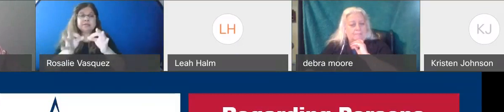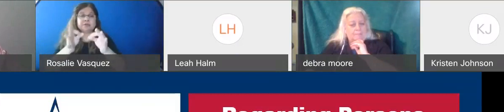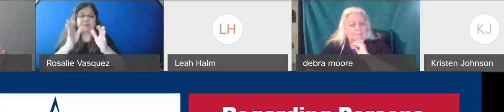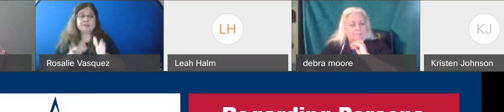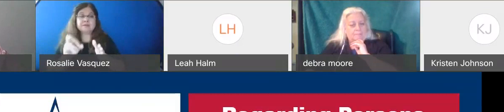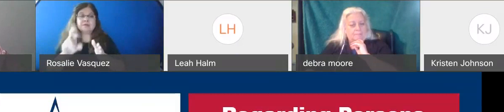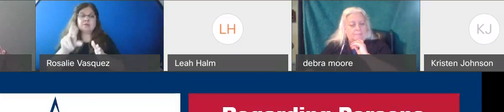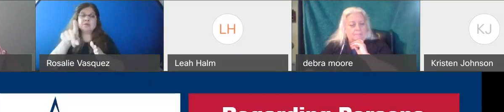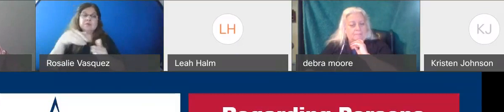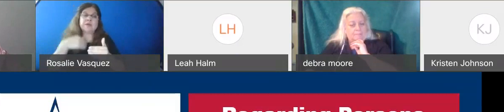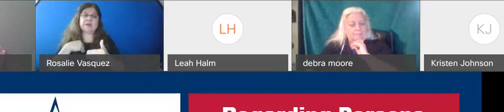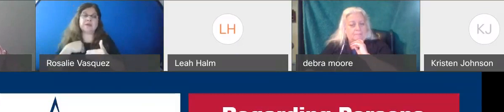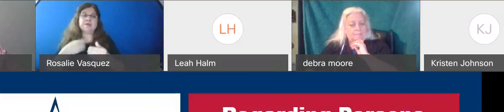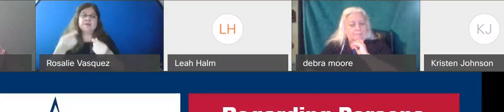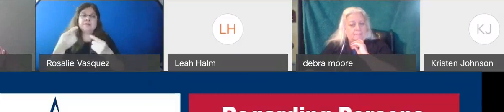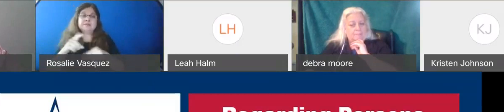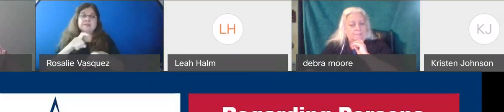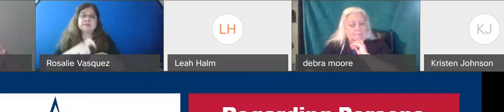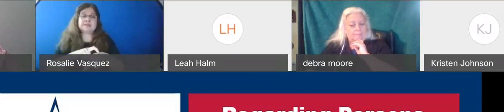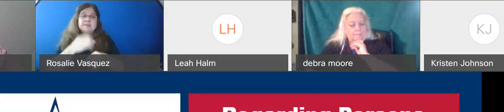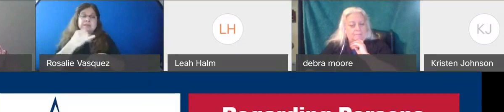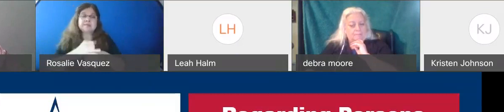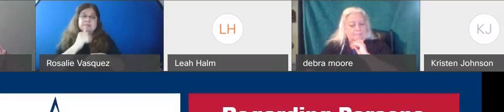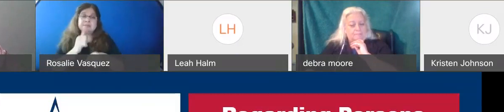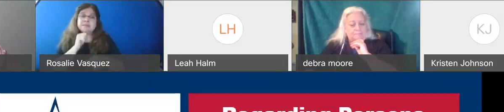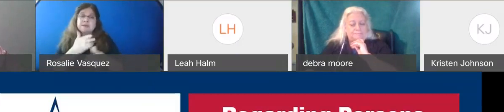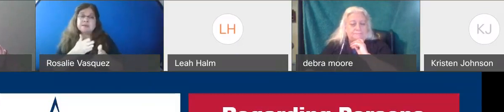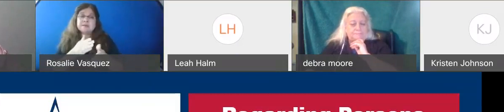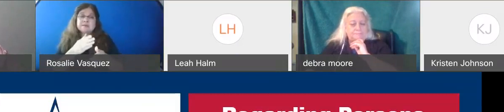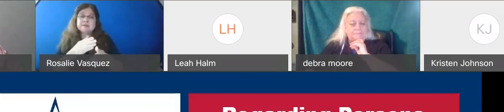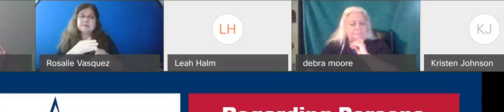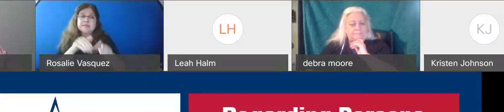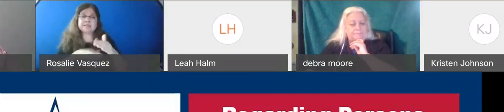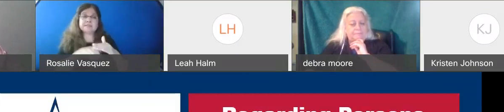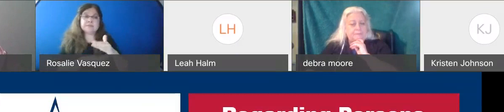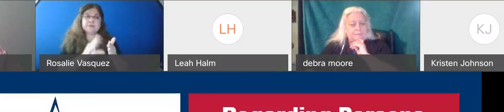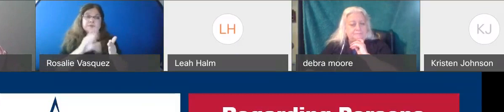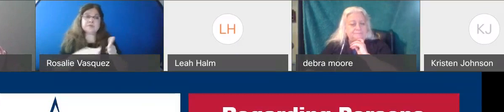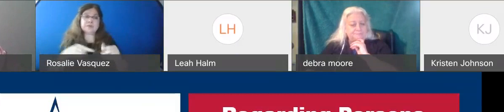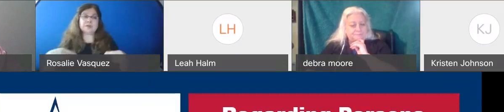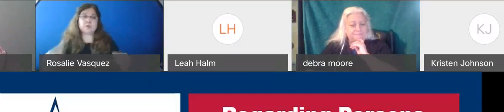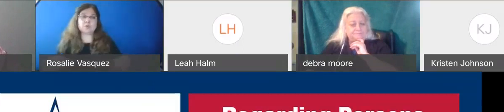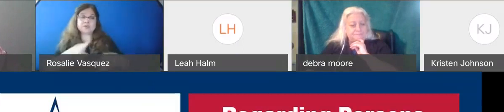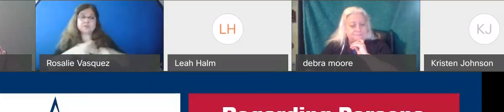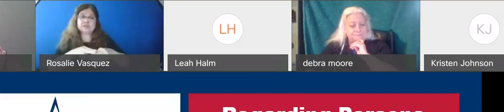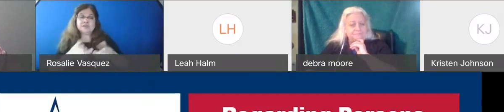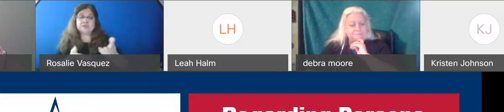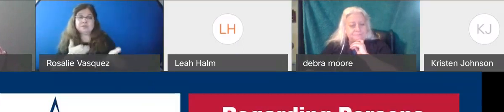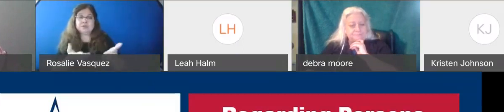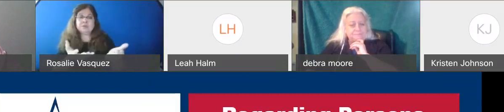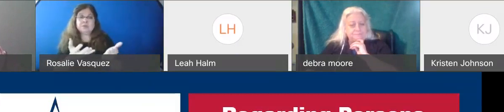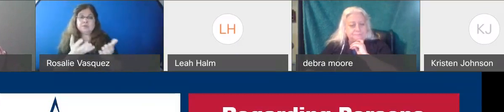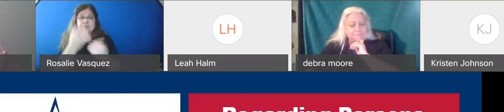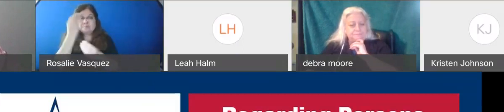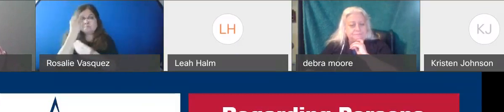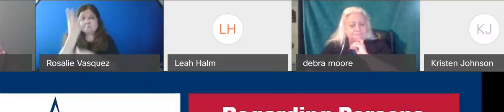or you have an event on campus that might not be accessible to a student in a wheelchair, that's something you'll want to discuss with the Disability